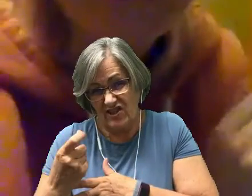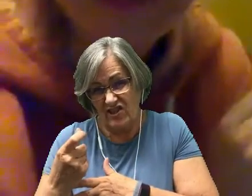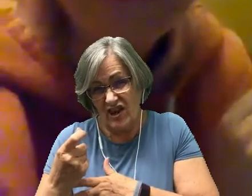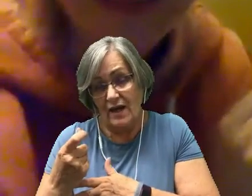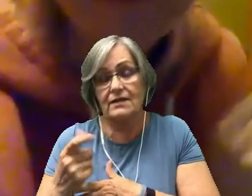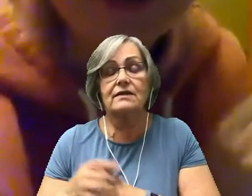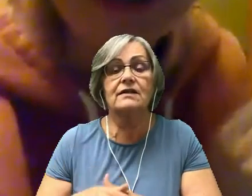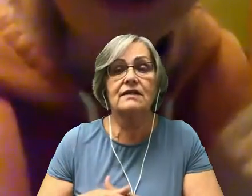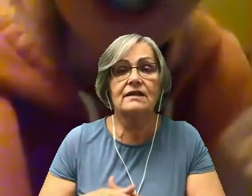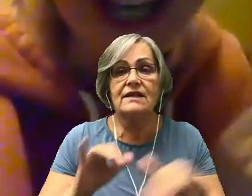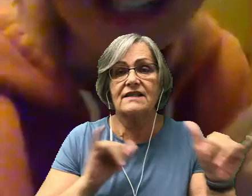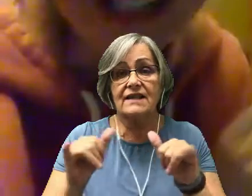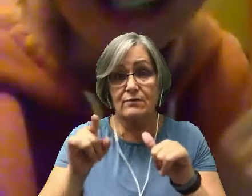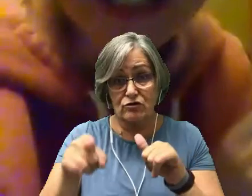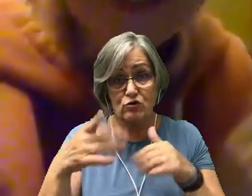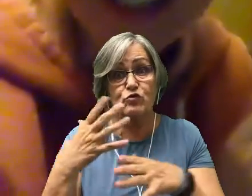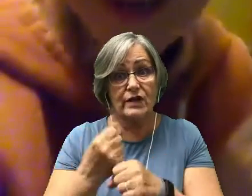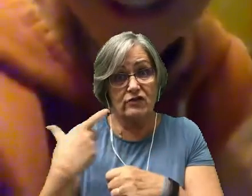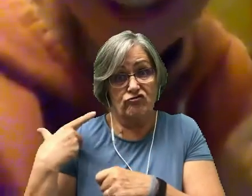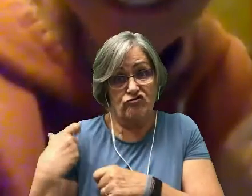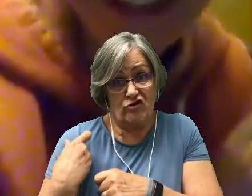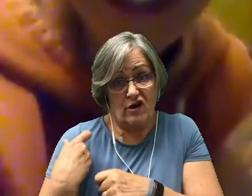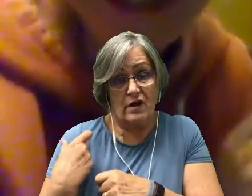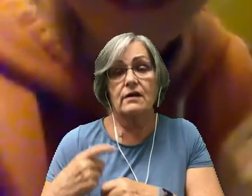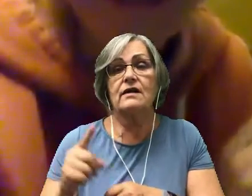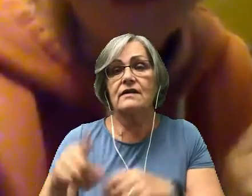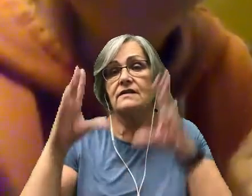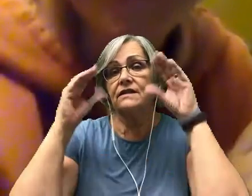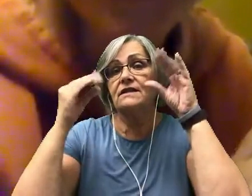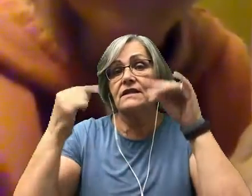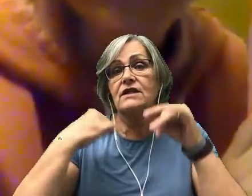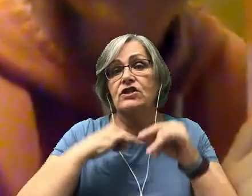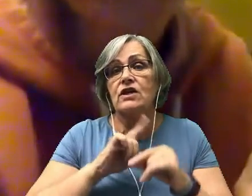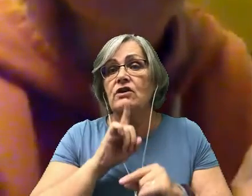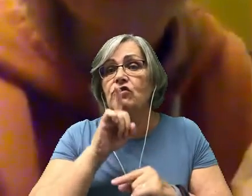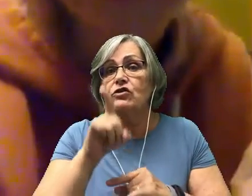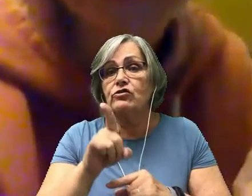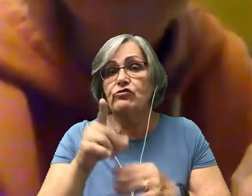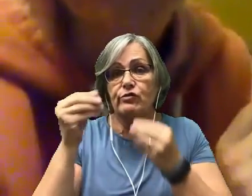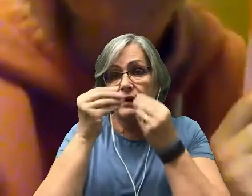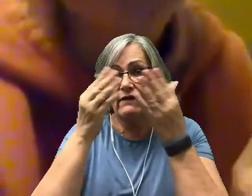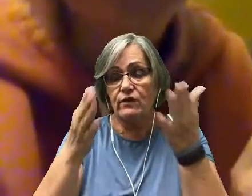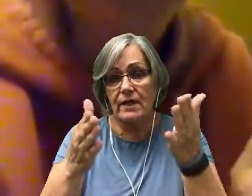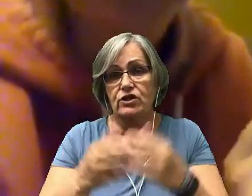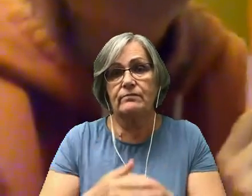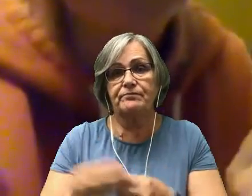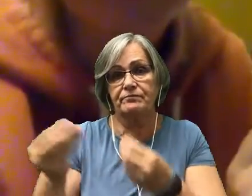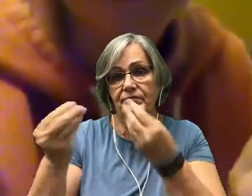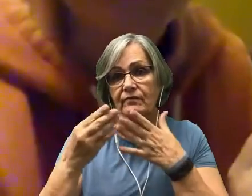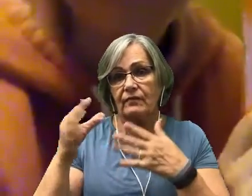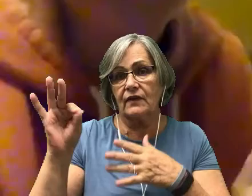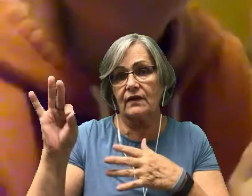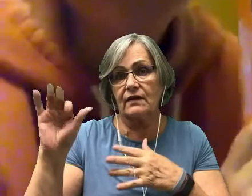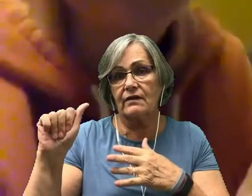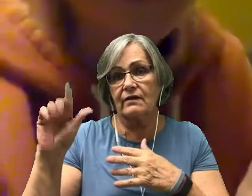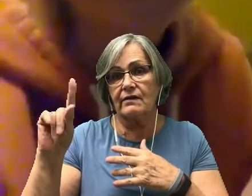Sometimes they have to give the animals their shots, just like we get, right? So this is teaching us true information.